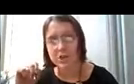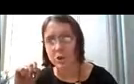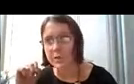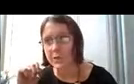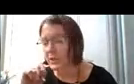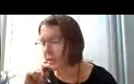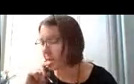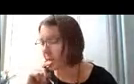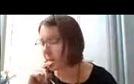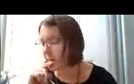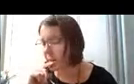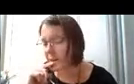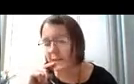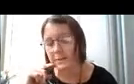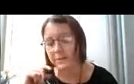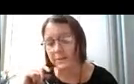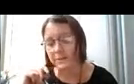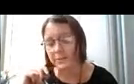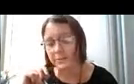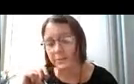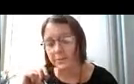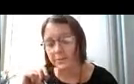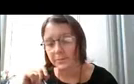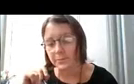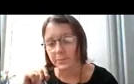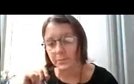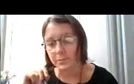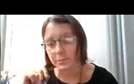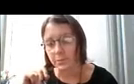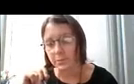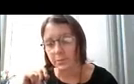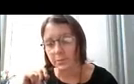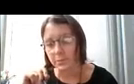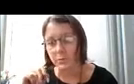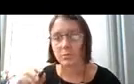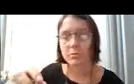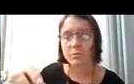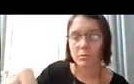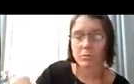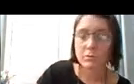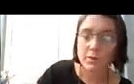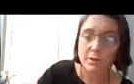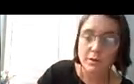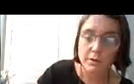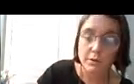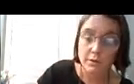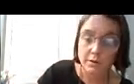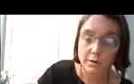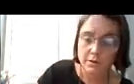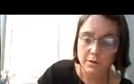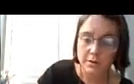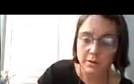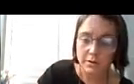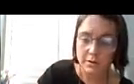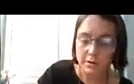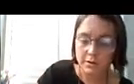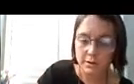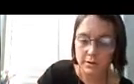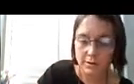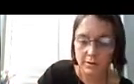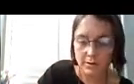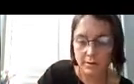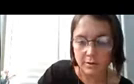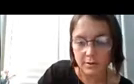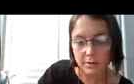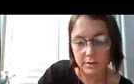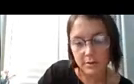information is about jobs, do you think? It's showing the availability of vacancies and the employment sectors that